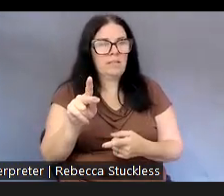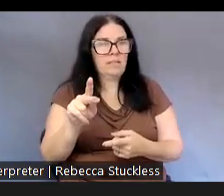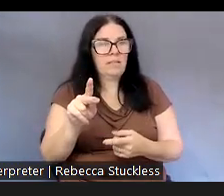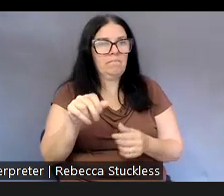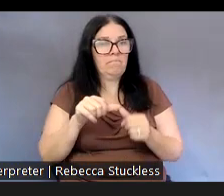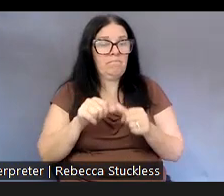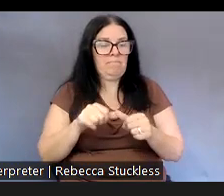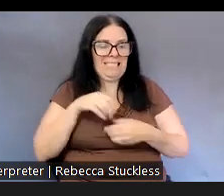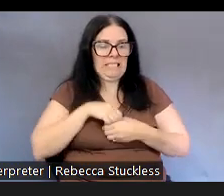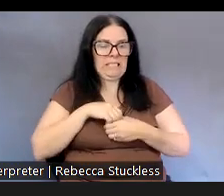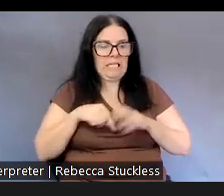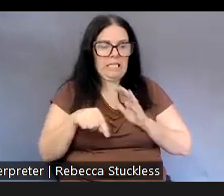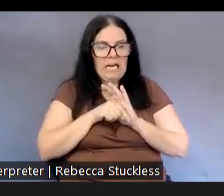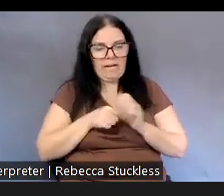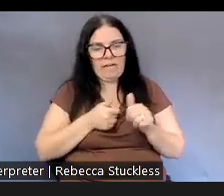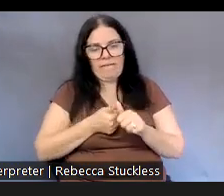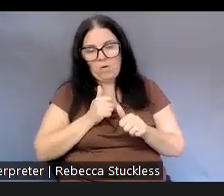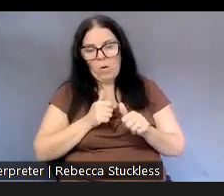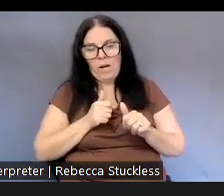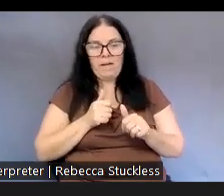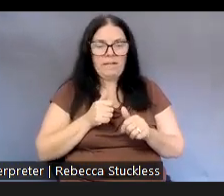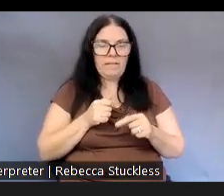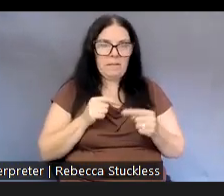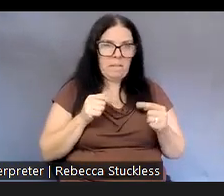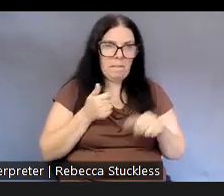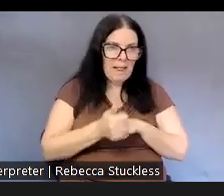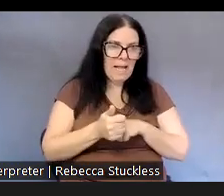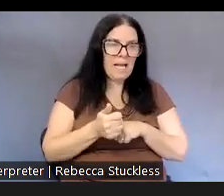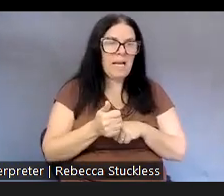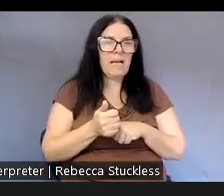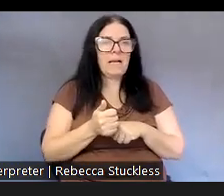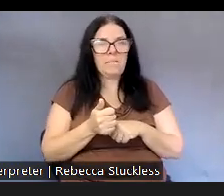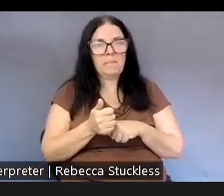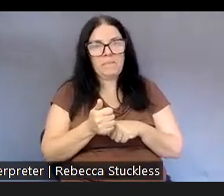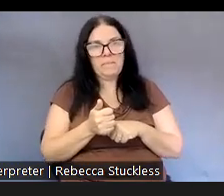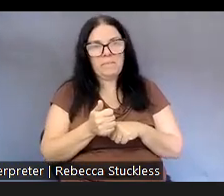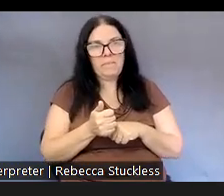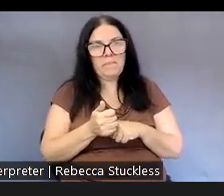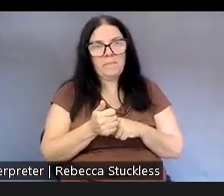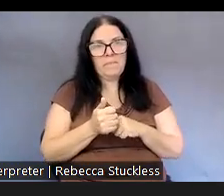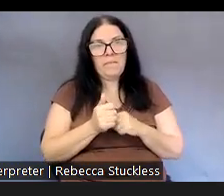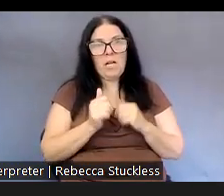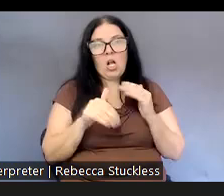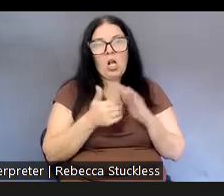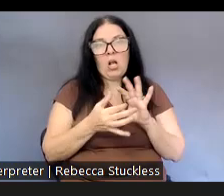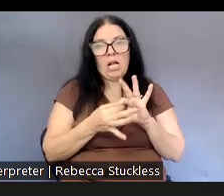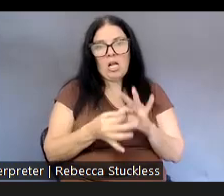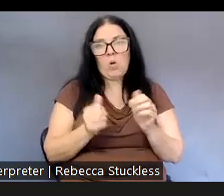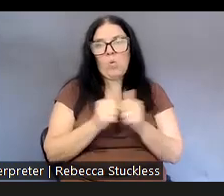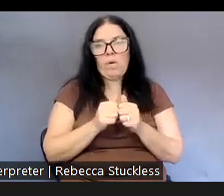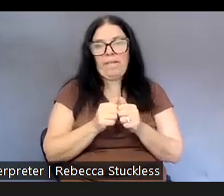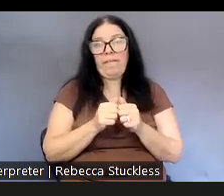of anger, avoidance, blame, hypervigilance, all of which are associated with decreased